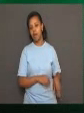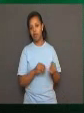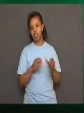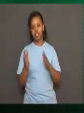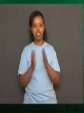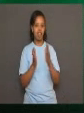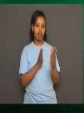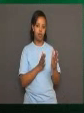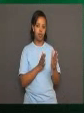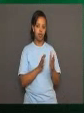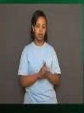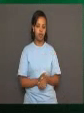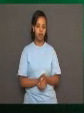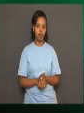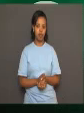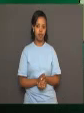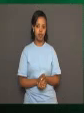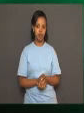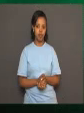Students, let's get ready.